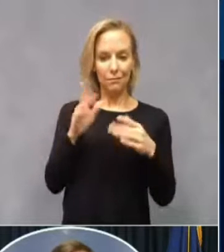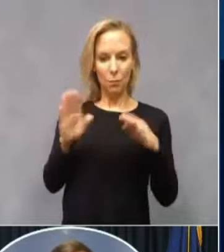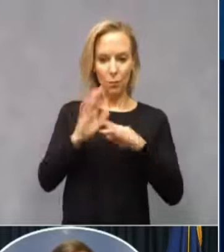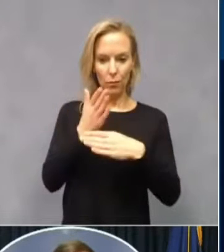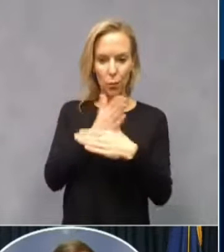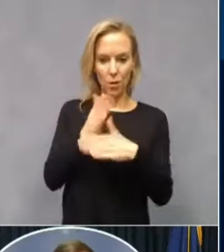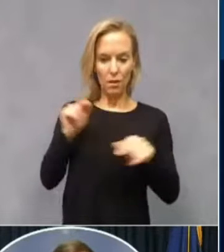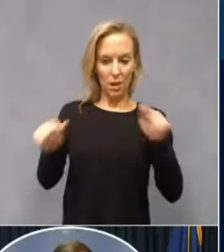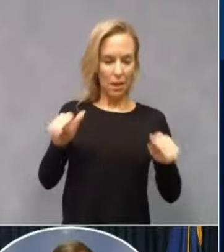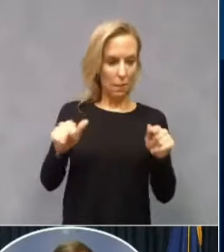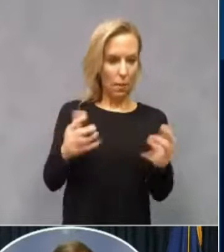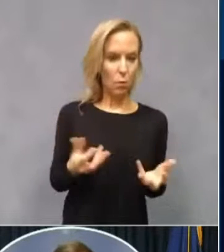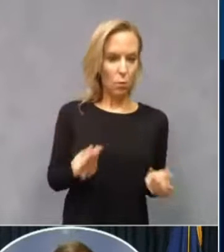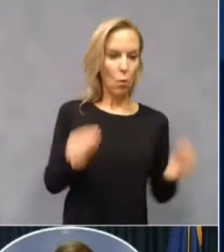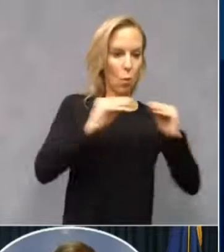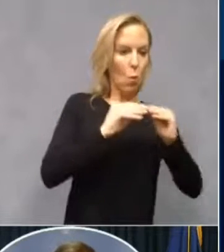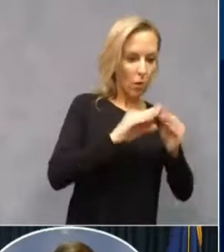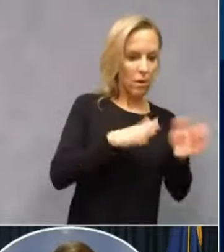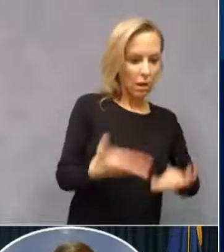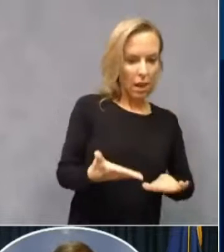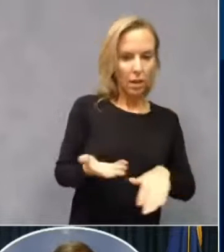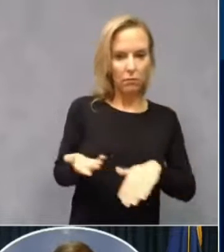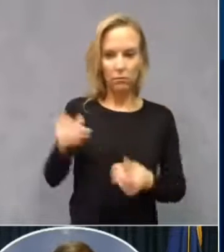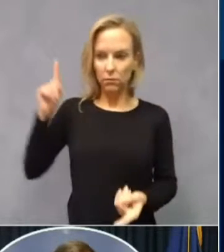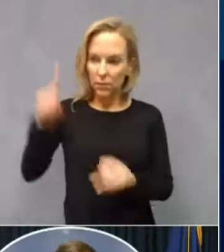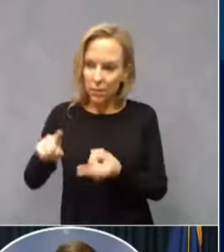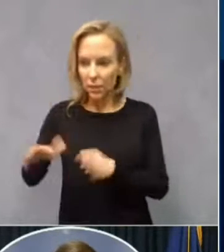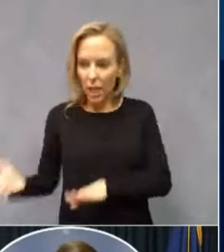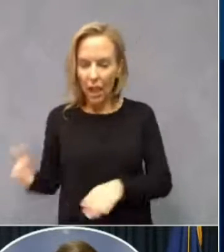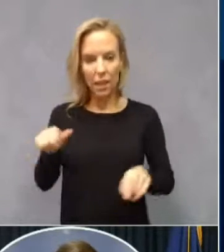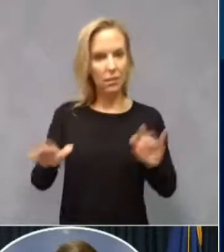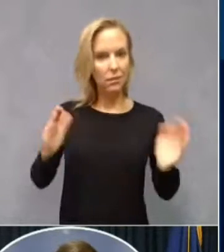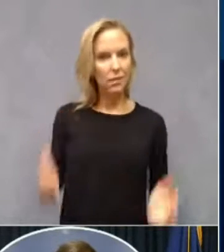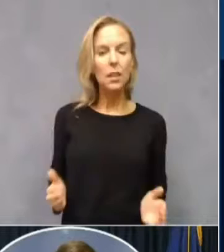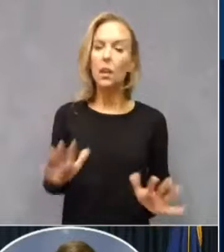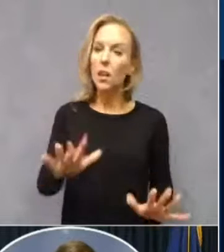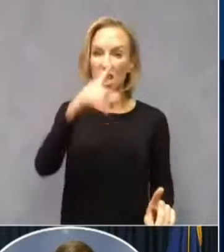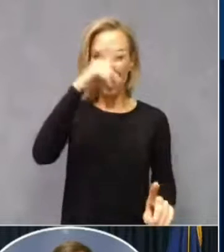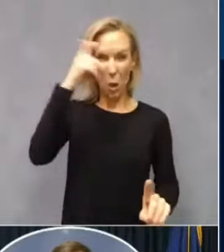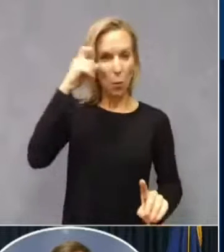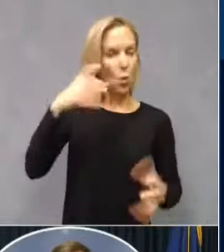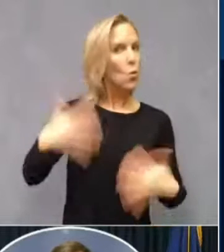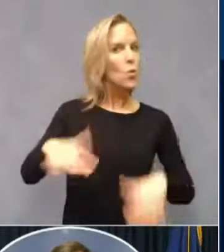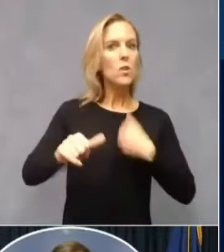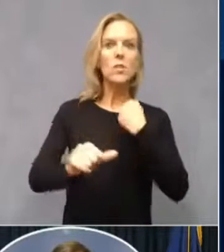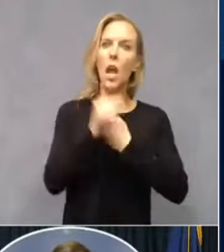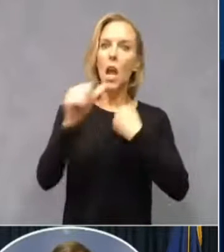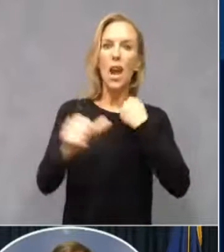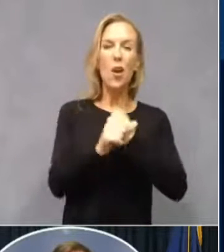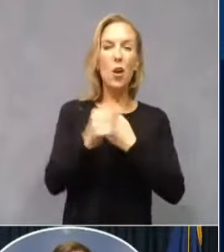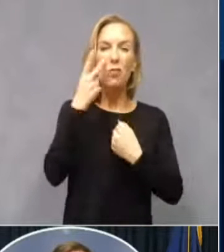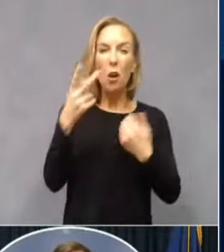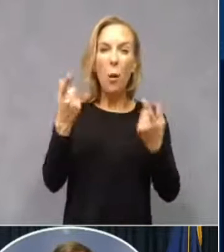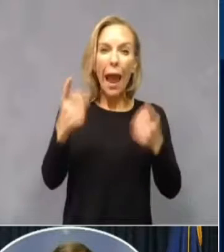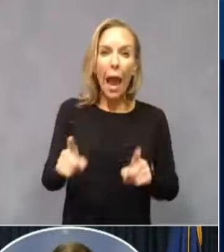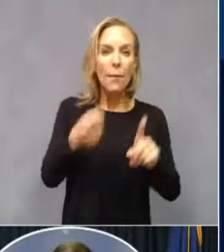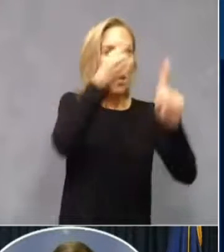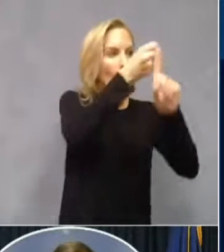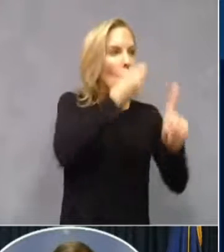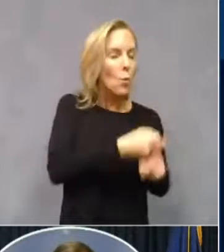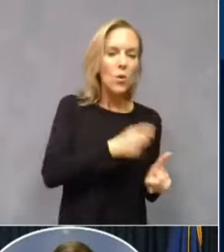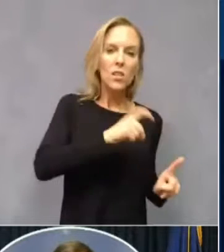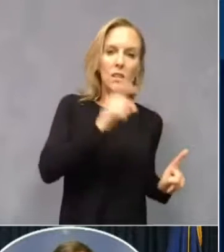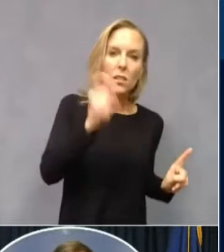fewer Kentuckians that we lose. And listen, the summer was dangerous, what we saw in Texas and Arizona, but it pales